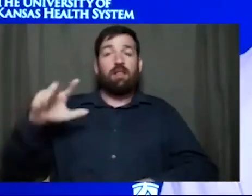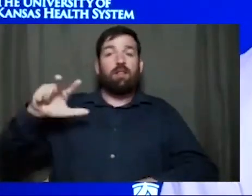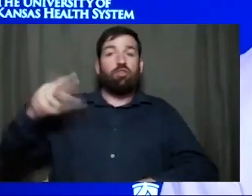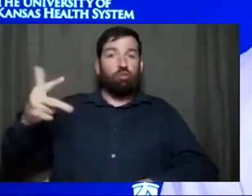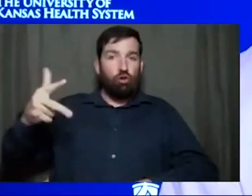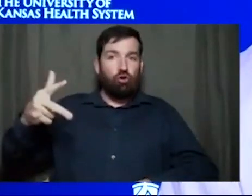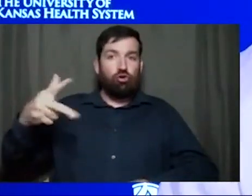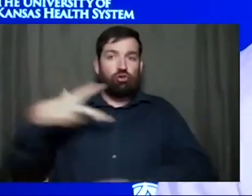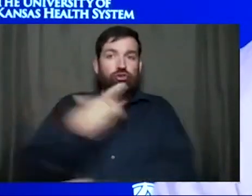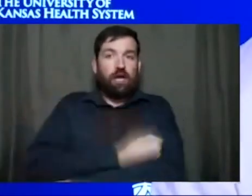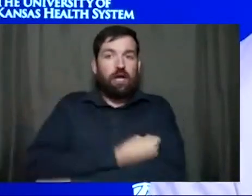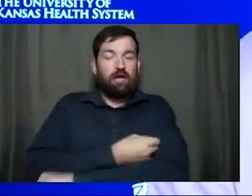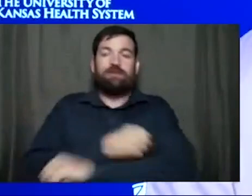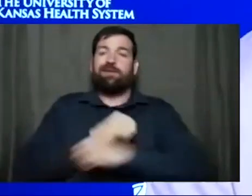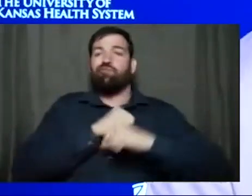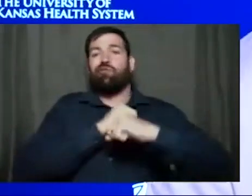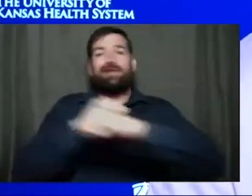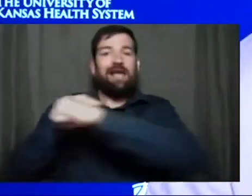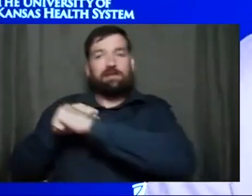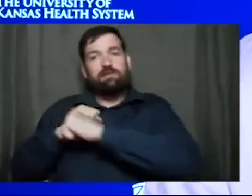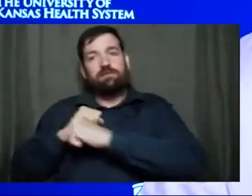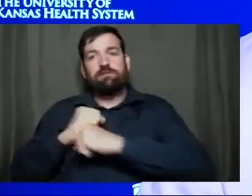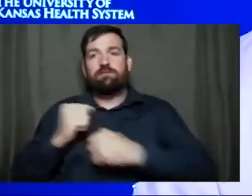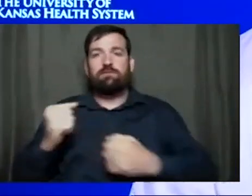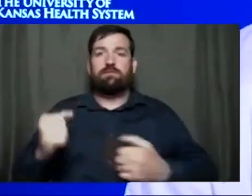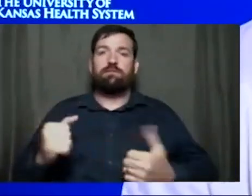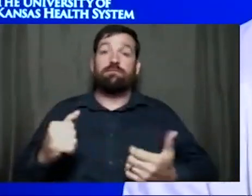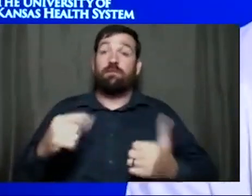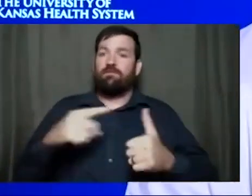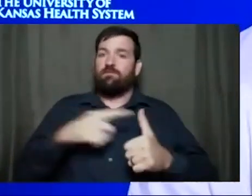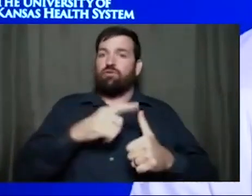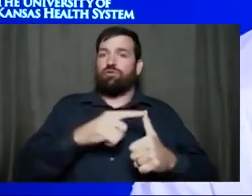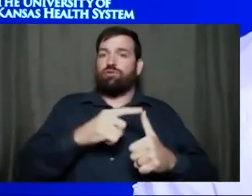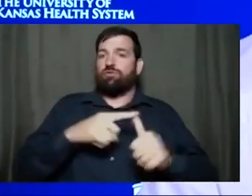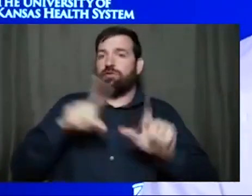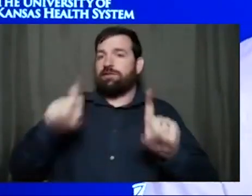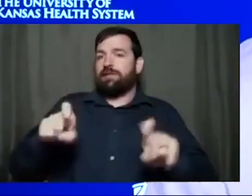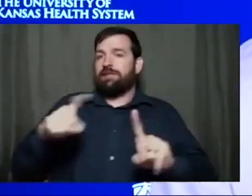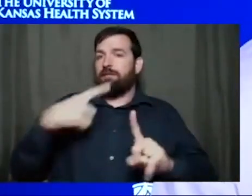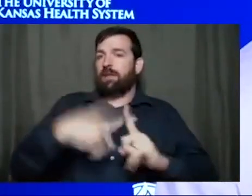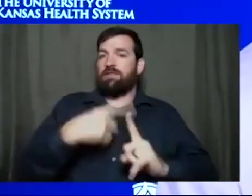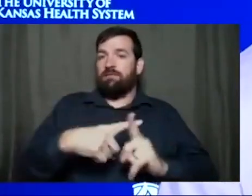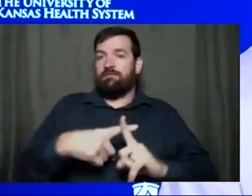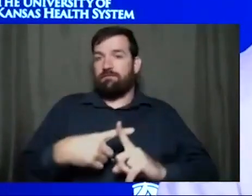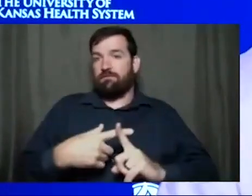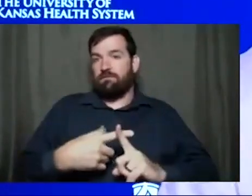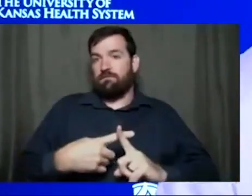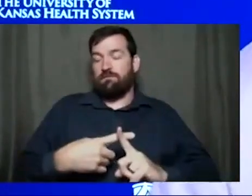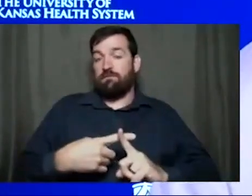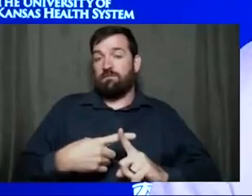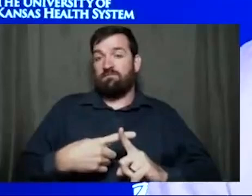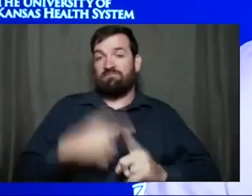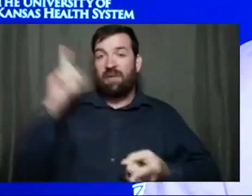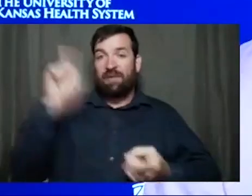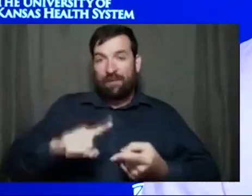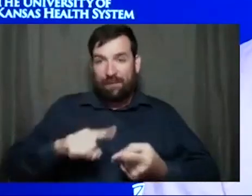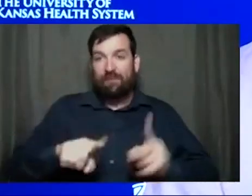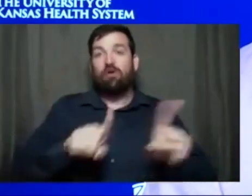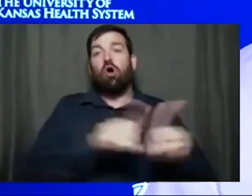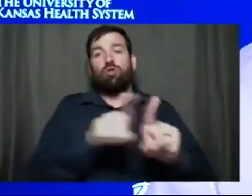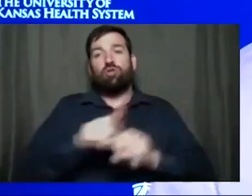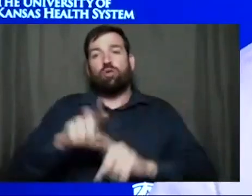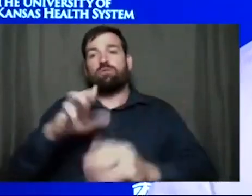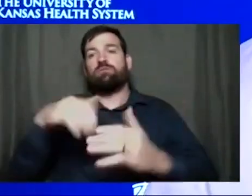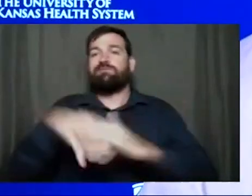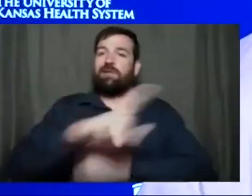protect against, number one, testing positive at all for the infection, but also hospitalization, severe disease,